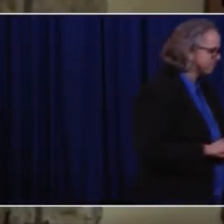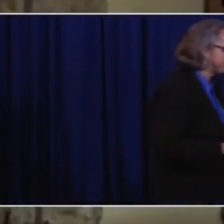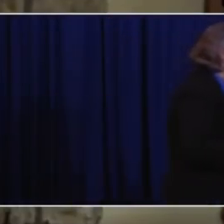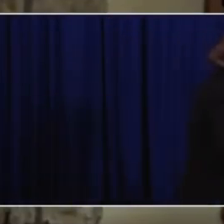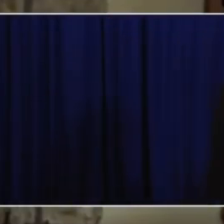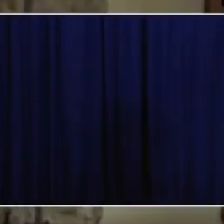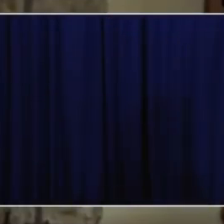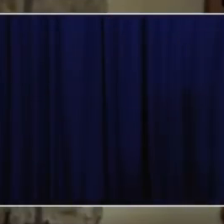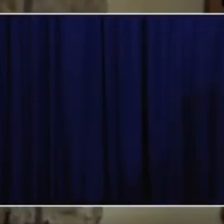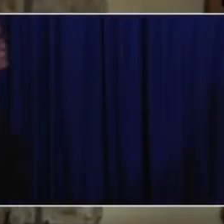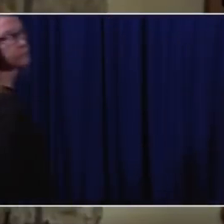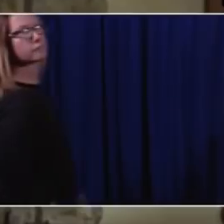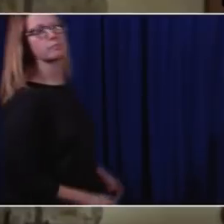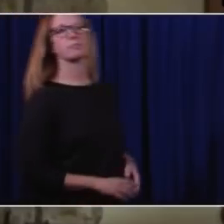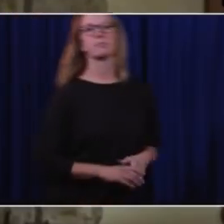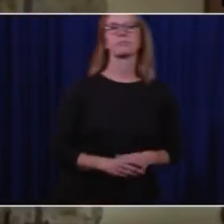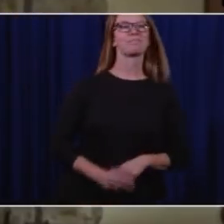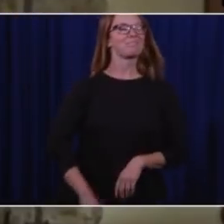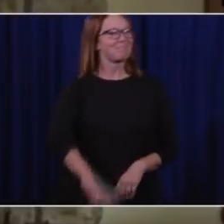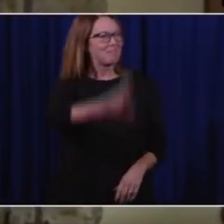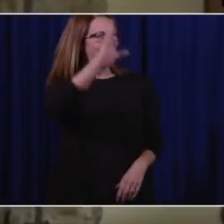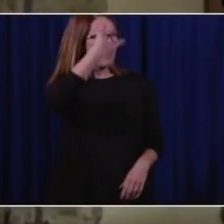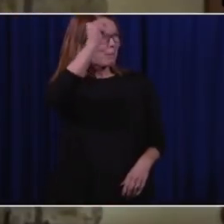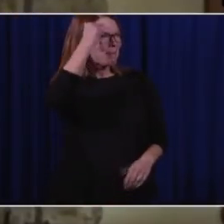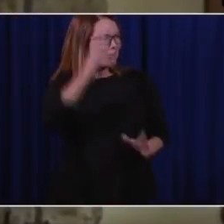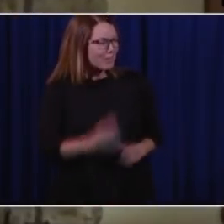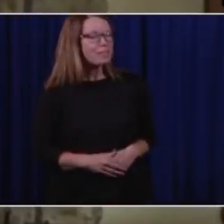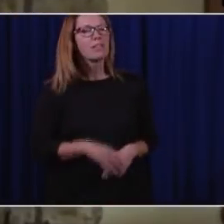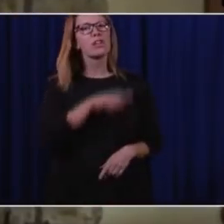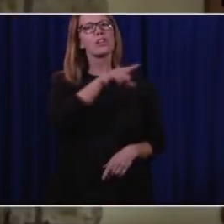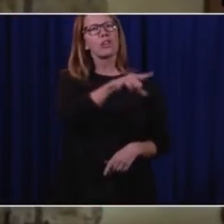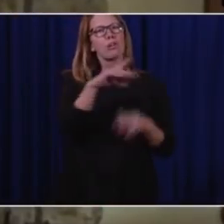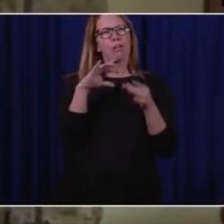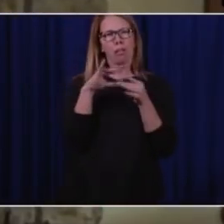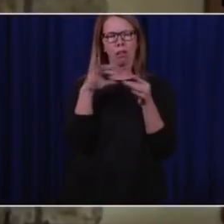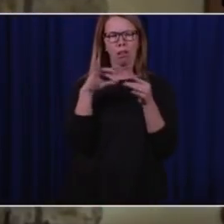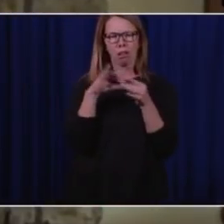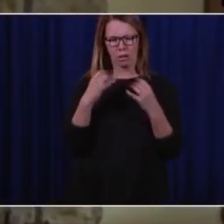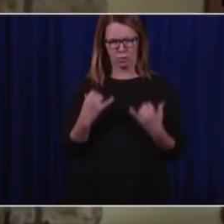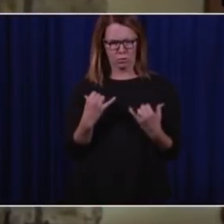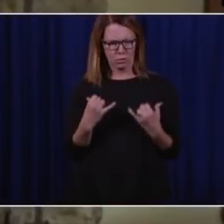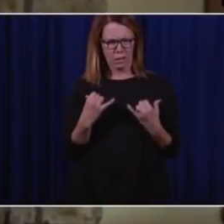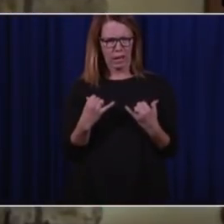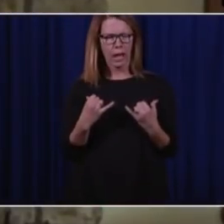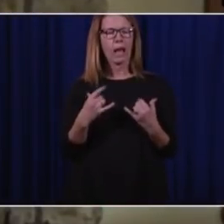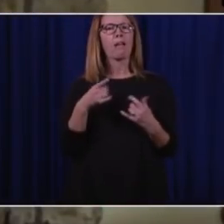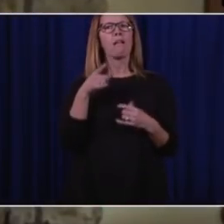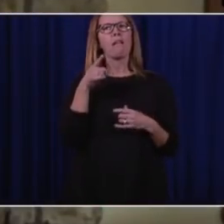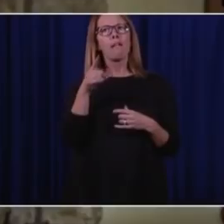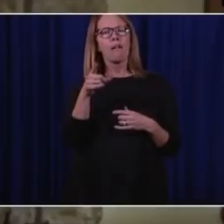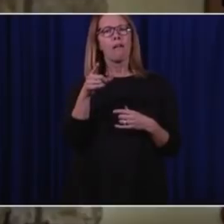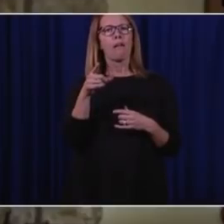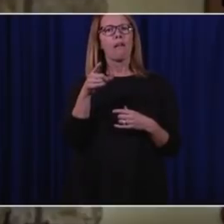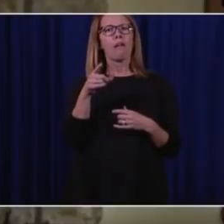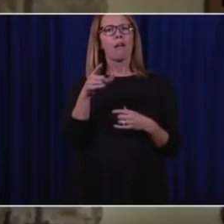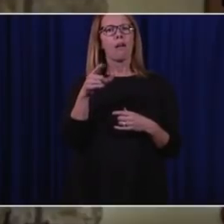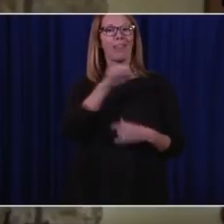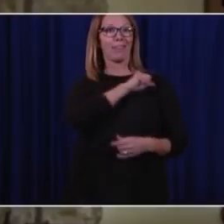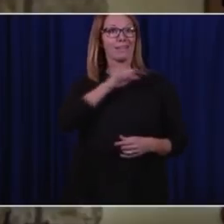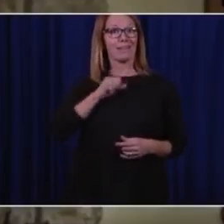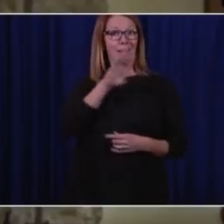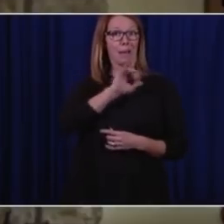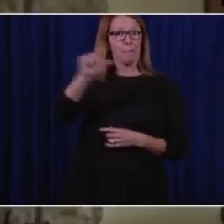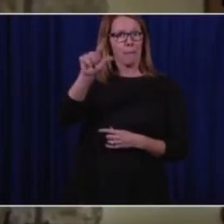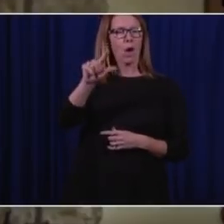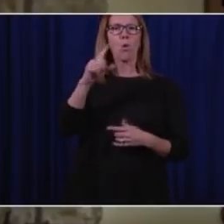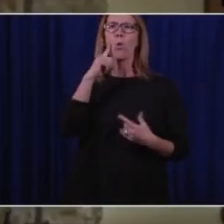Press. Hi, Governor. You mentioned extensively today how dangerous the implications of Senate Bill